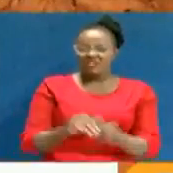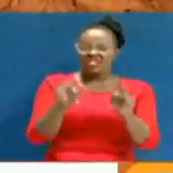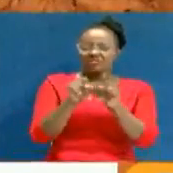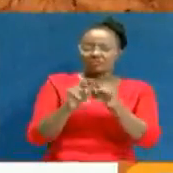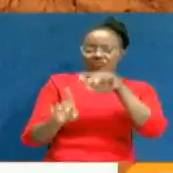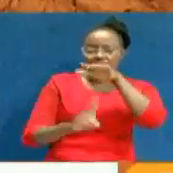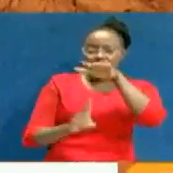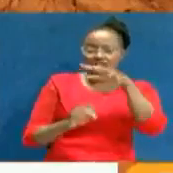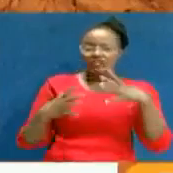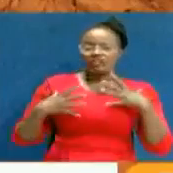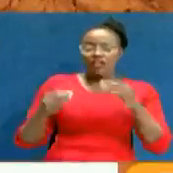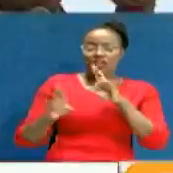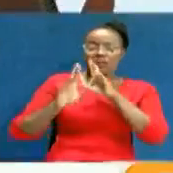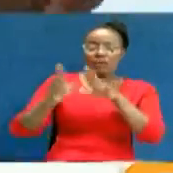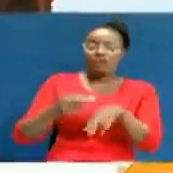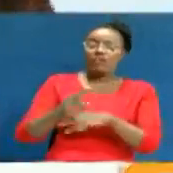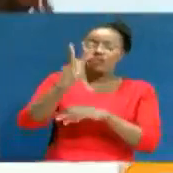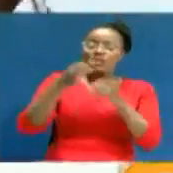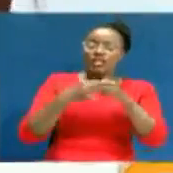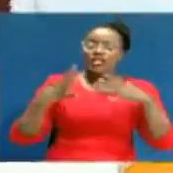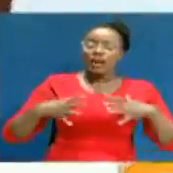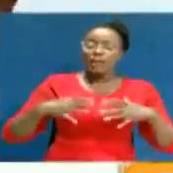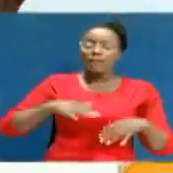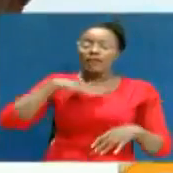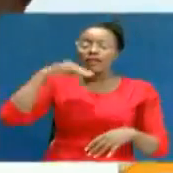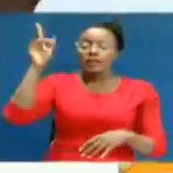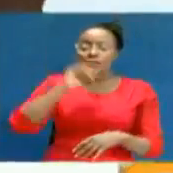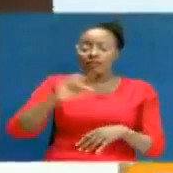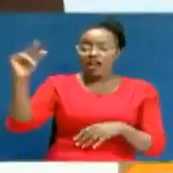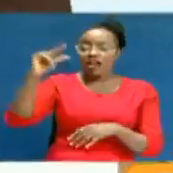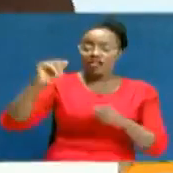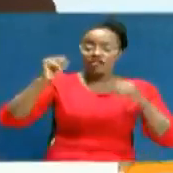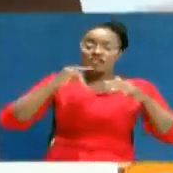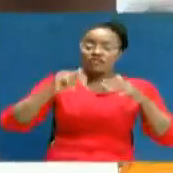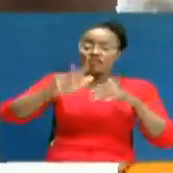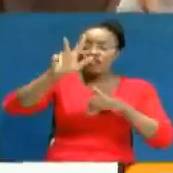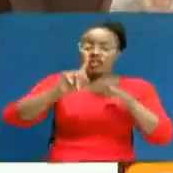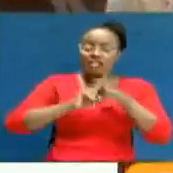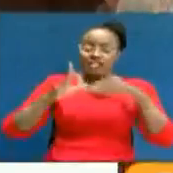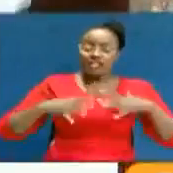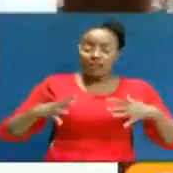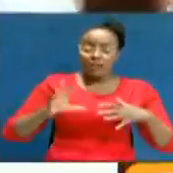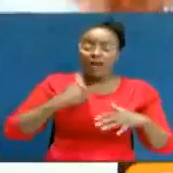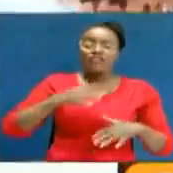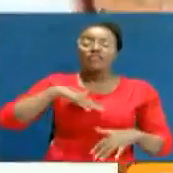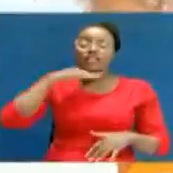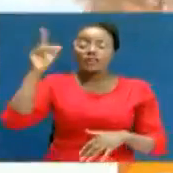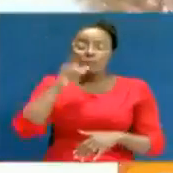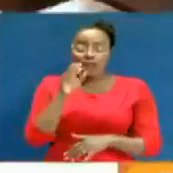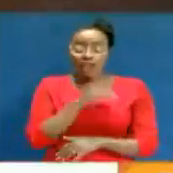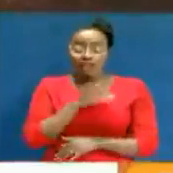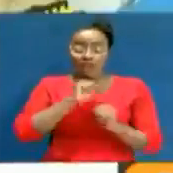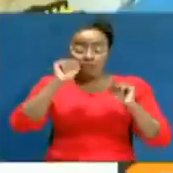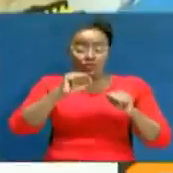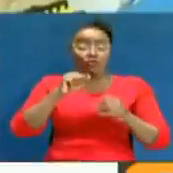Even though the Ministry of Health reports 28 deaths, Garissa officials say at least 36 have succumbed to the virus, with fear it